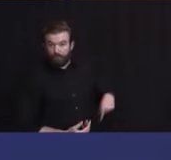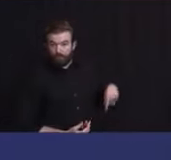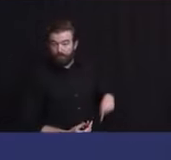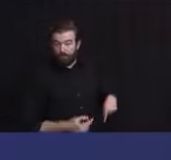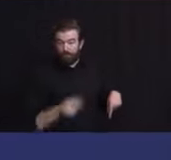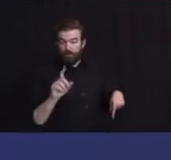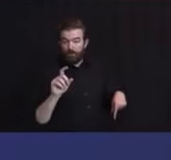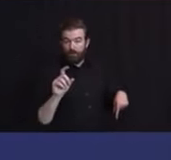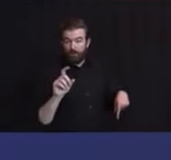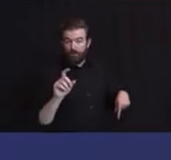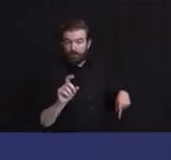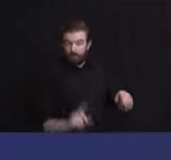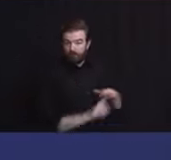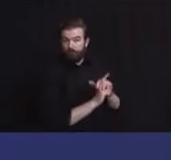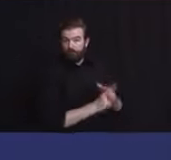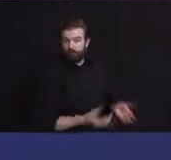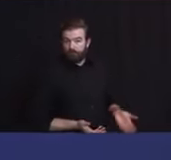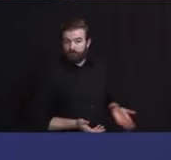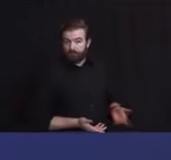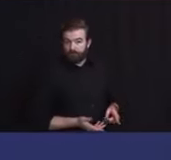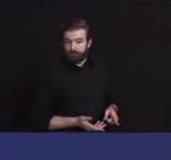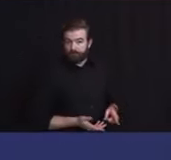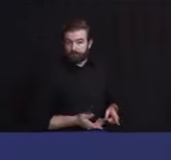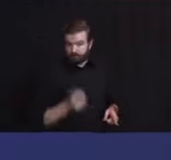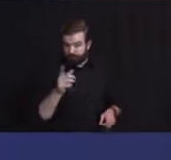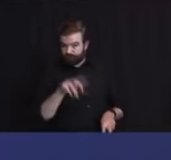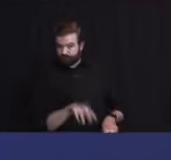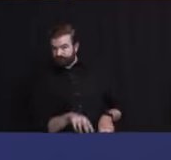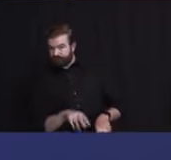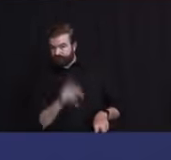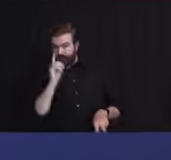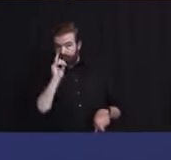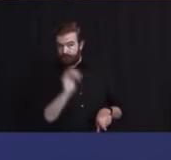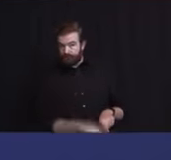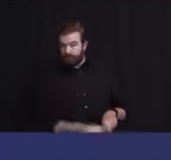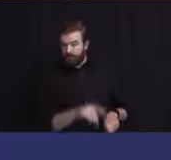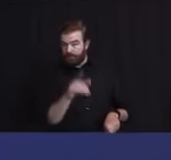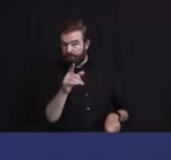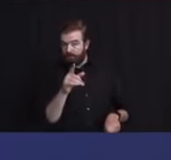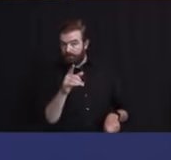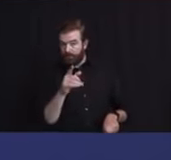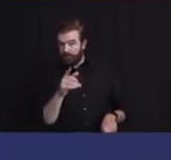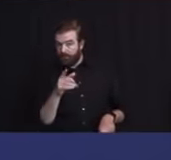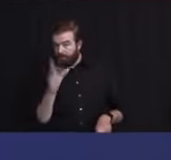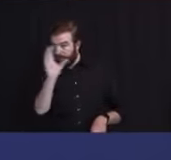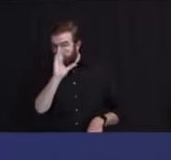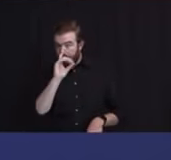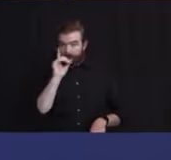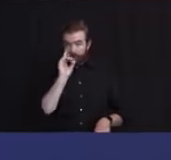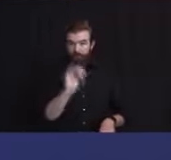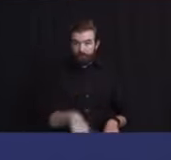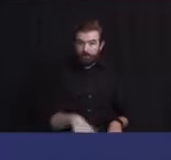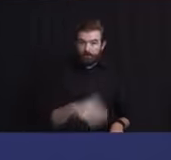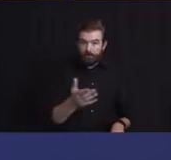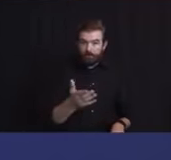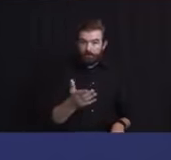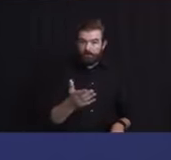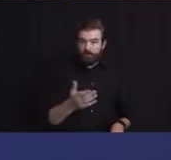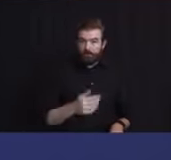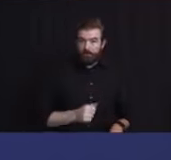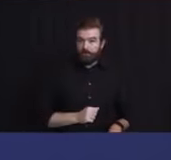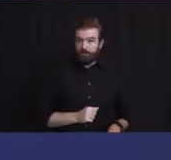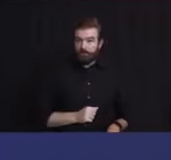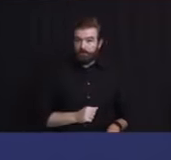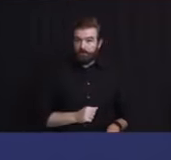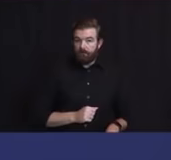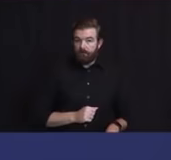or that you're monitoring of the population to any area in the state that you're focusing more on? And one more,